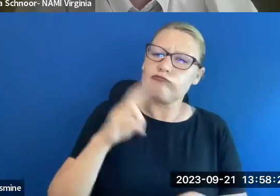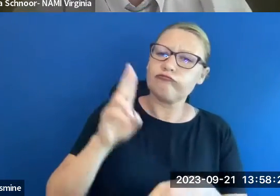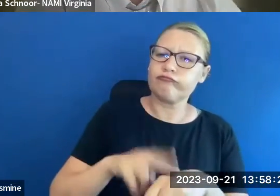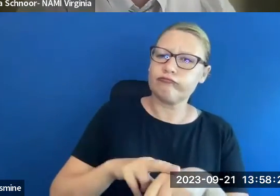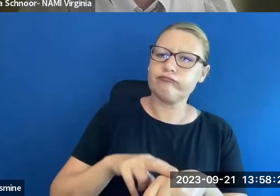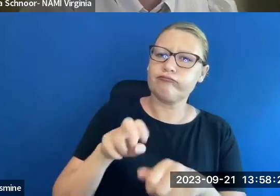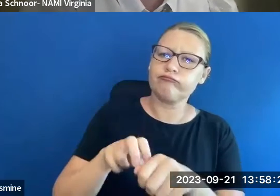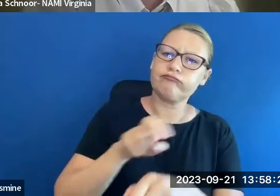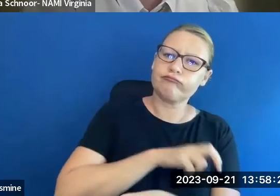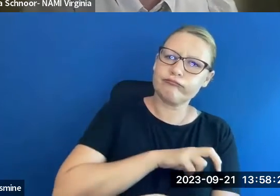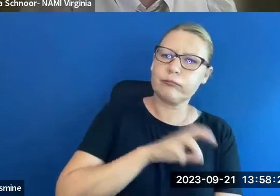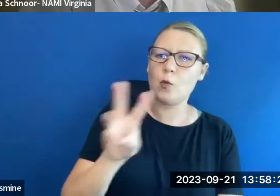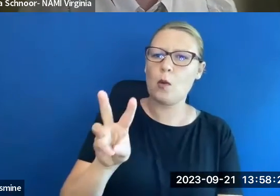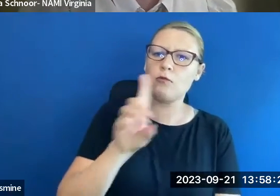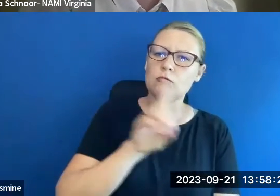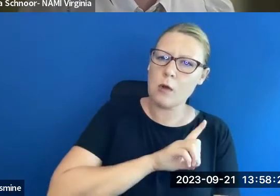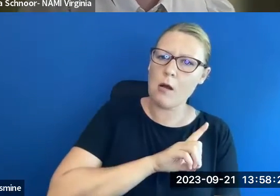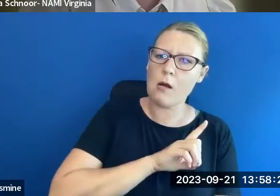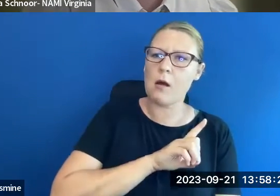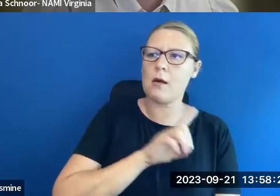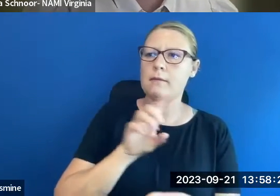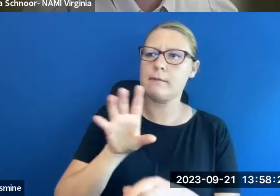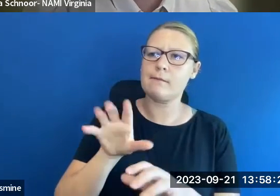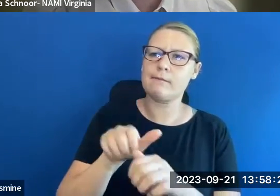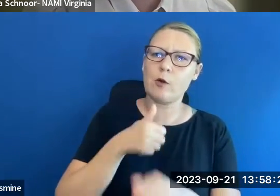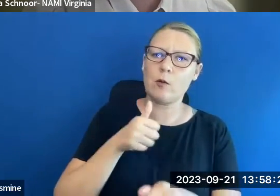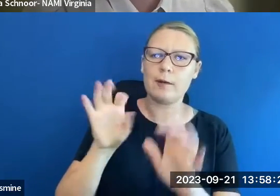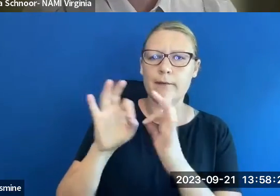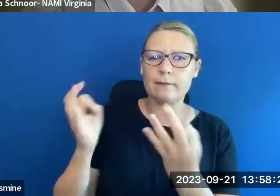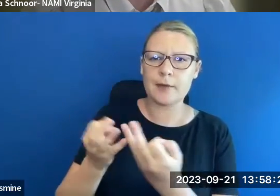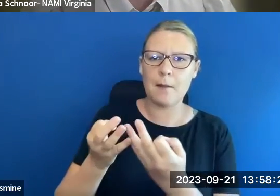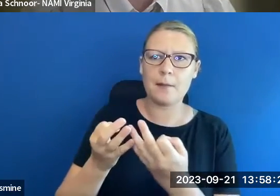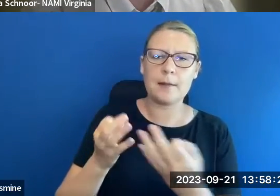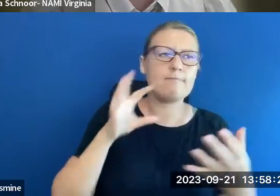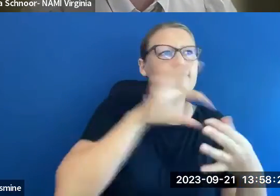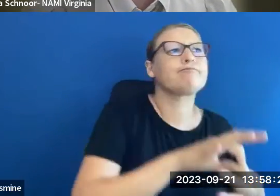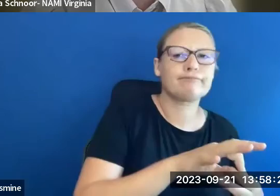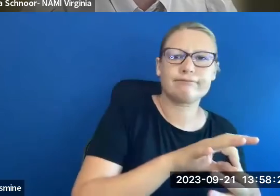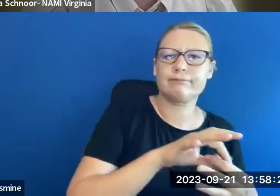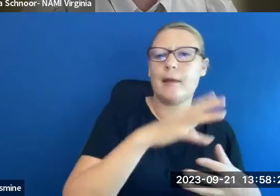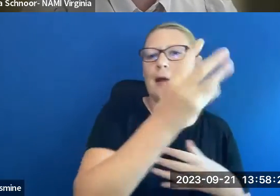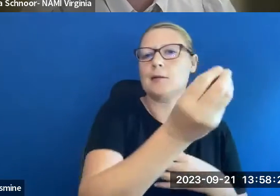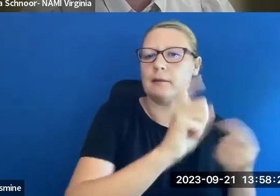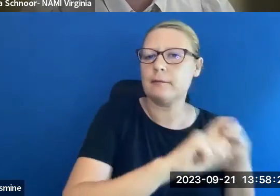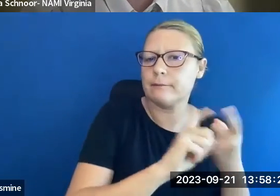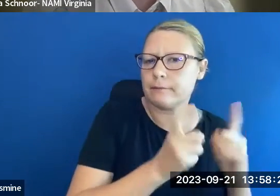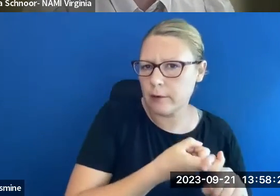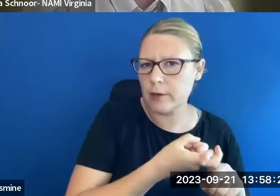family and move more towards friends and outside social connections. But